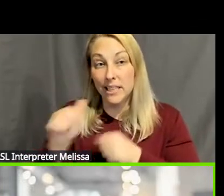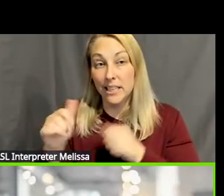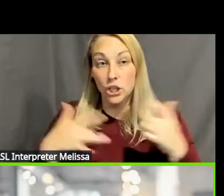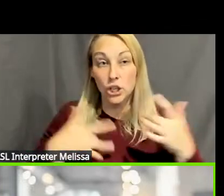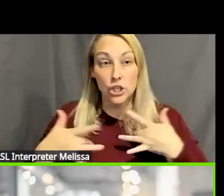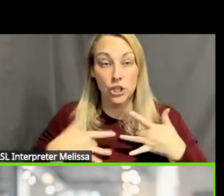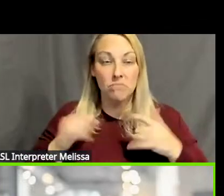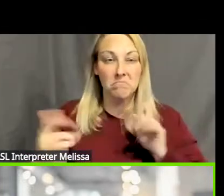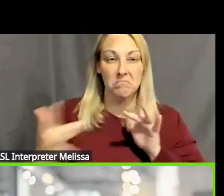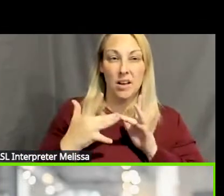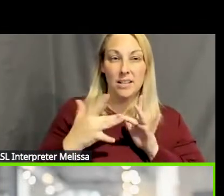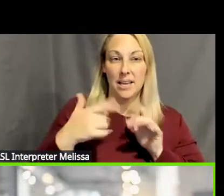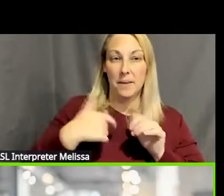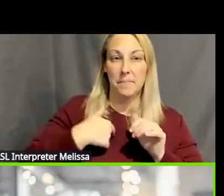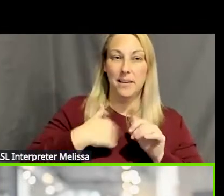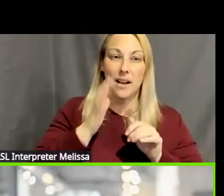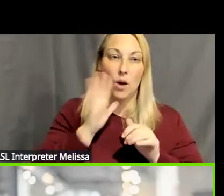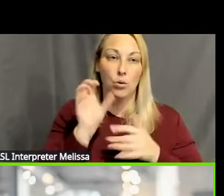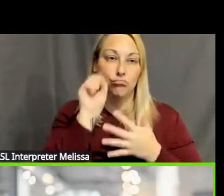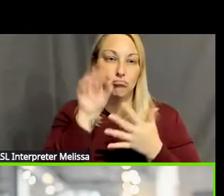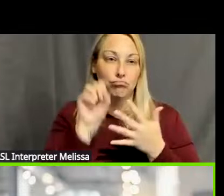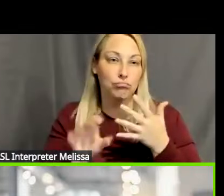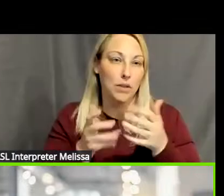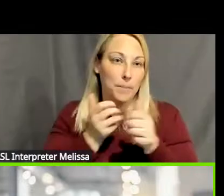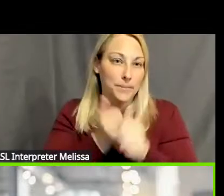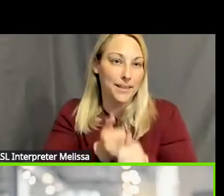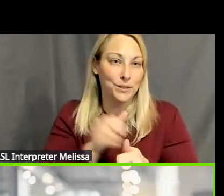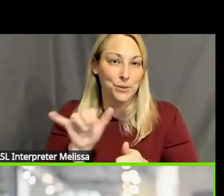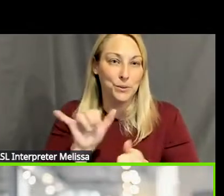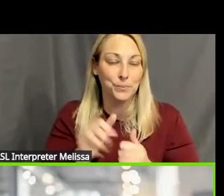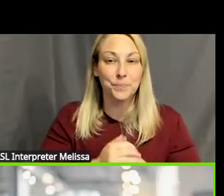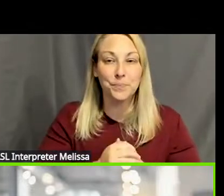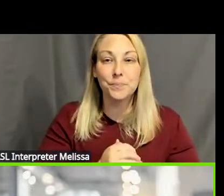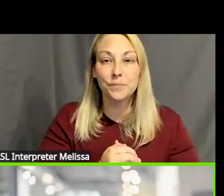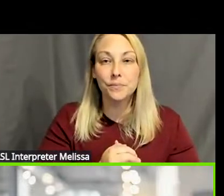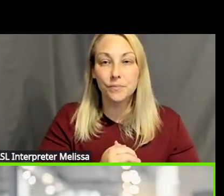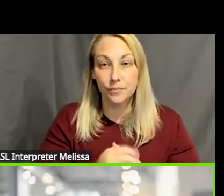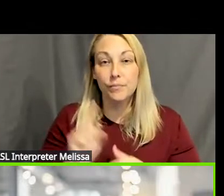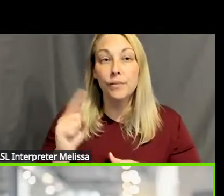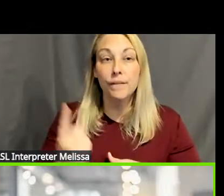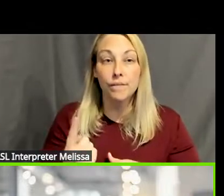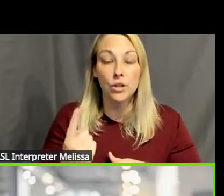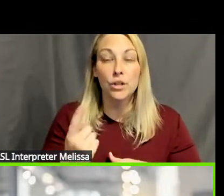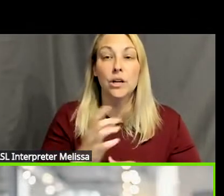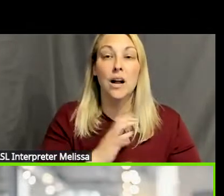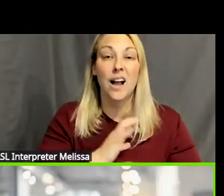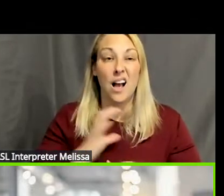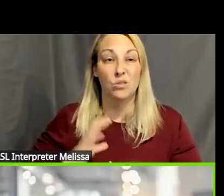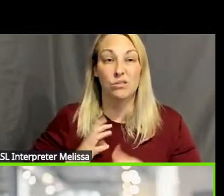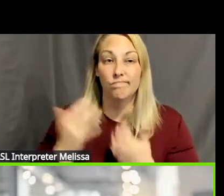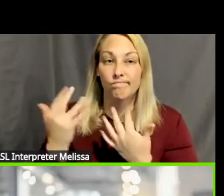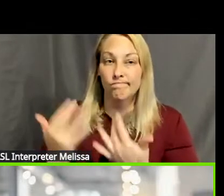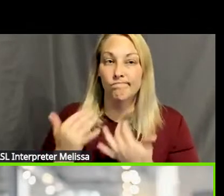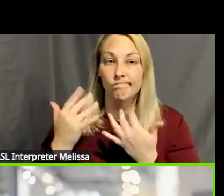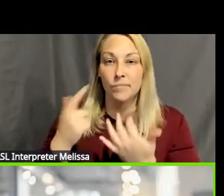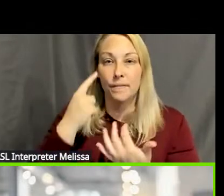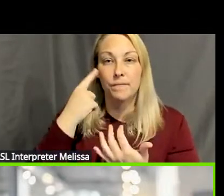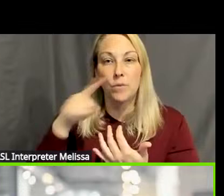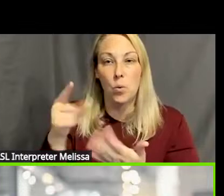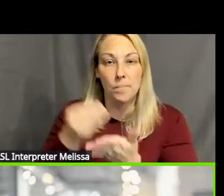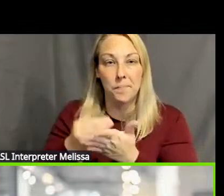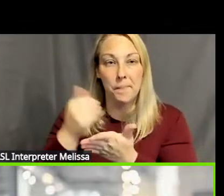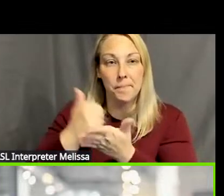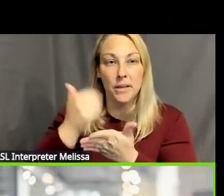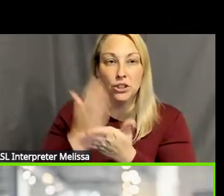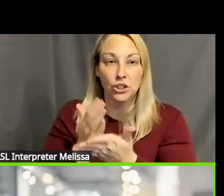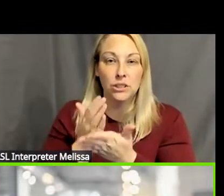I'll be giving the updates. So first, the council is still holding out for the budget season as we await the passage for the